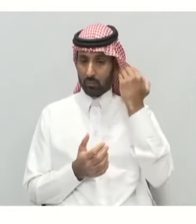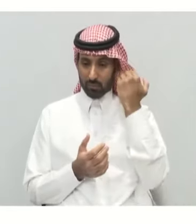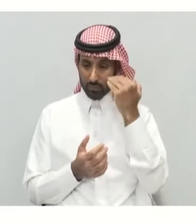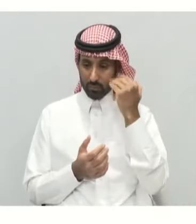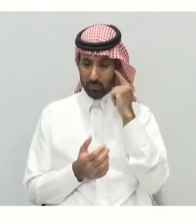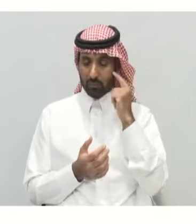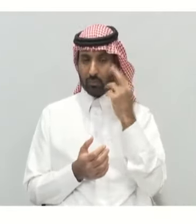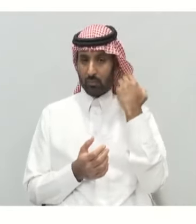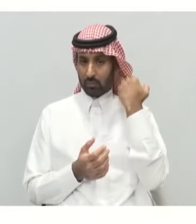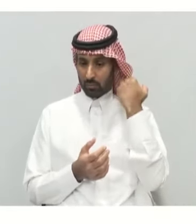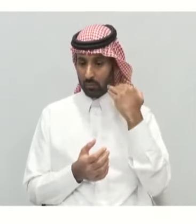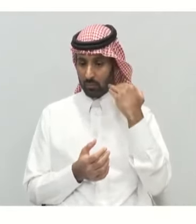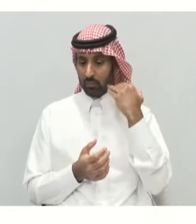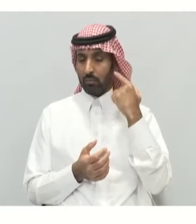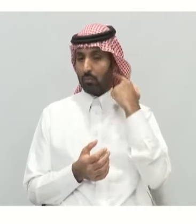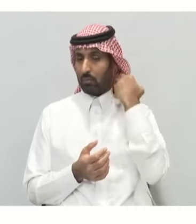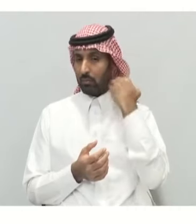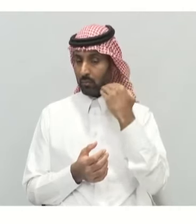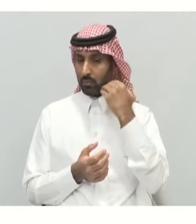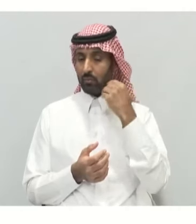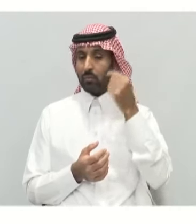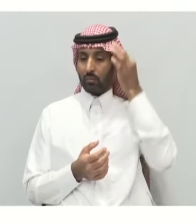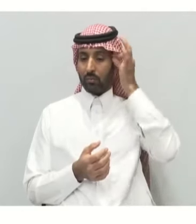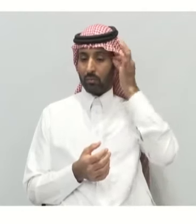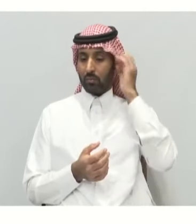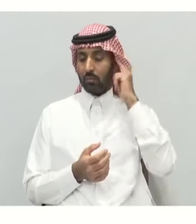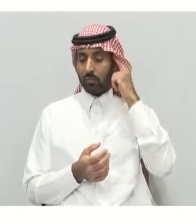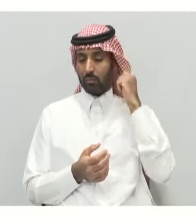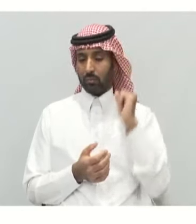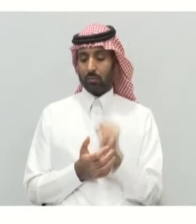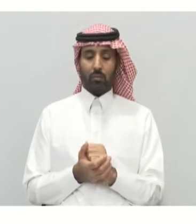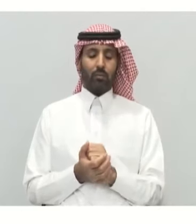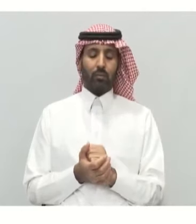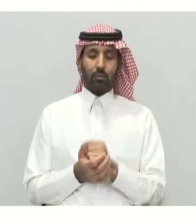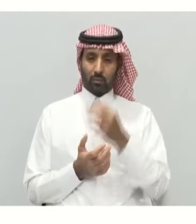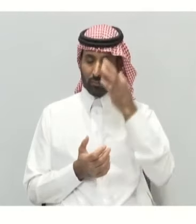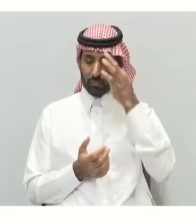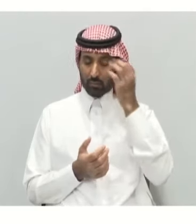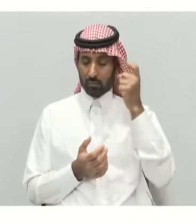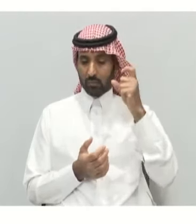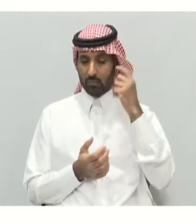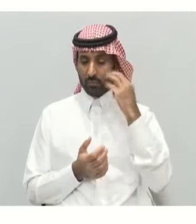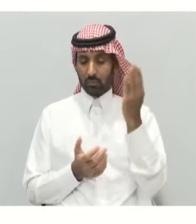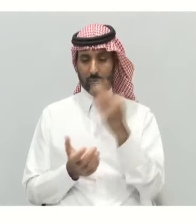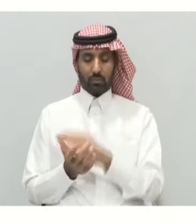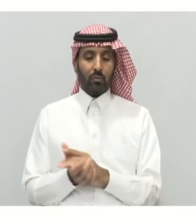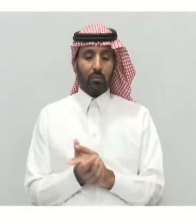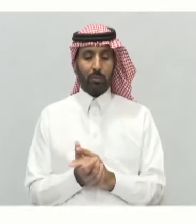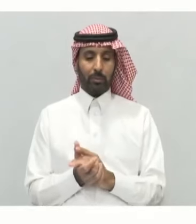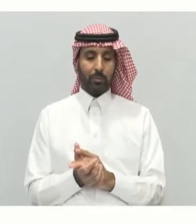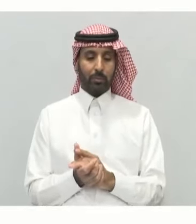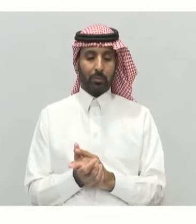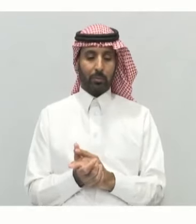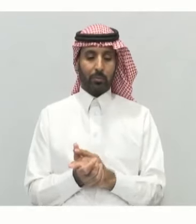has, by the looking at his picture, he has a short black hair and blue eyes. Let's continue.